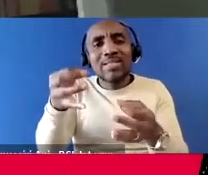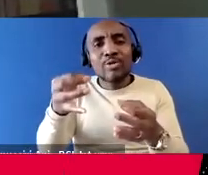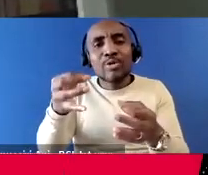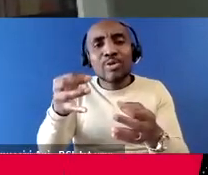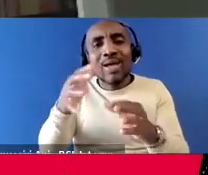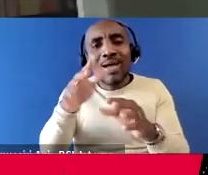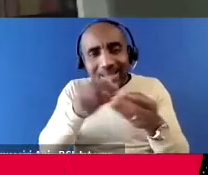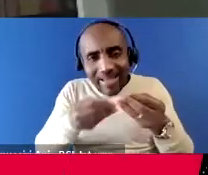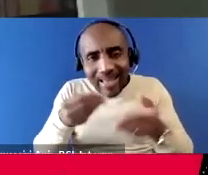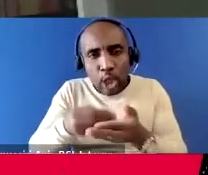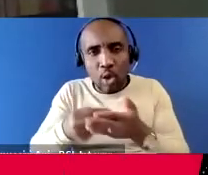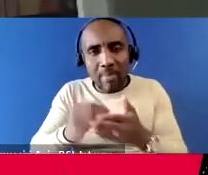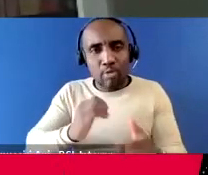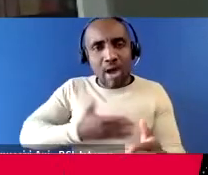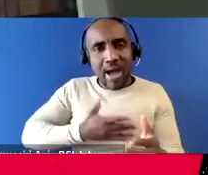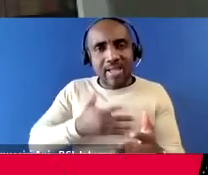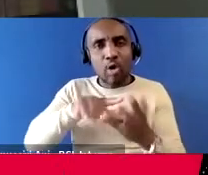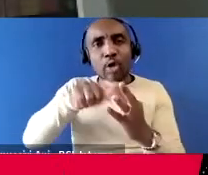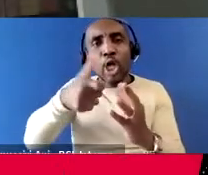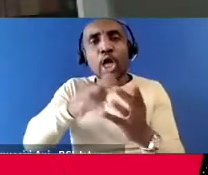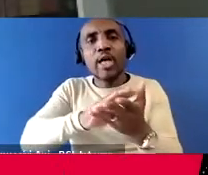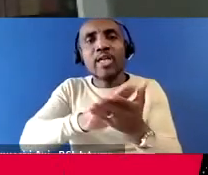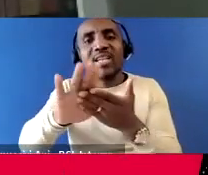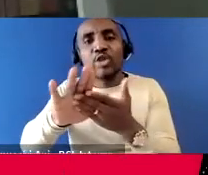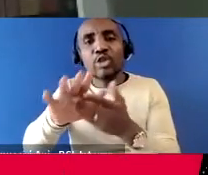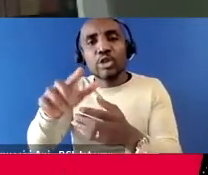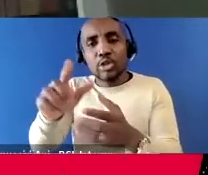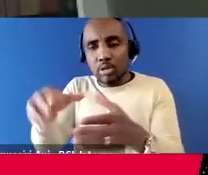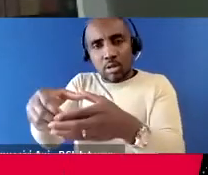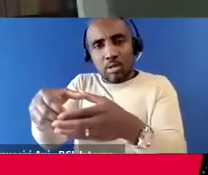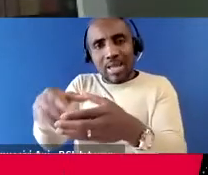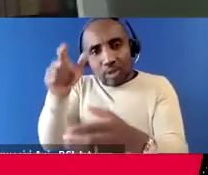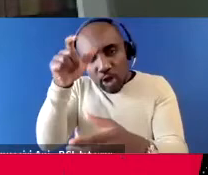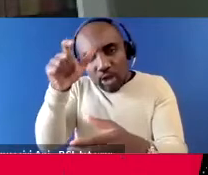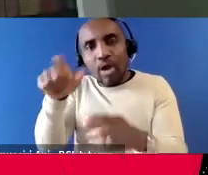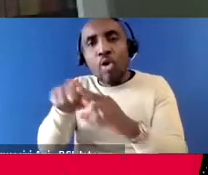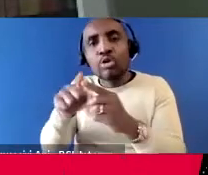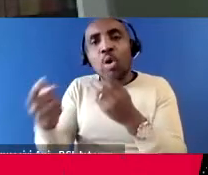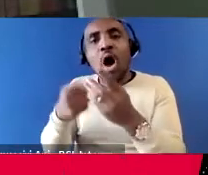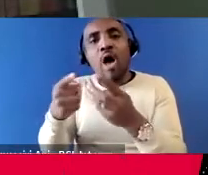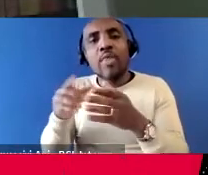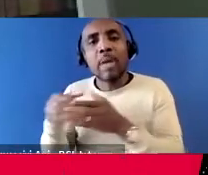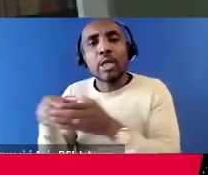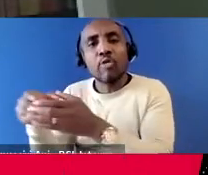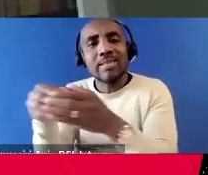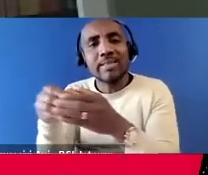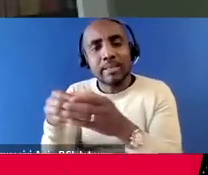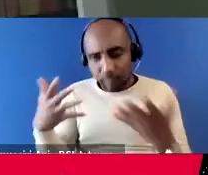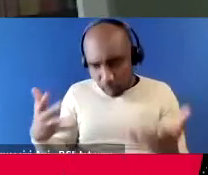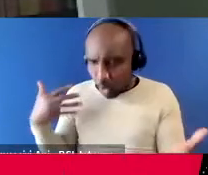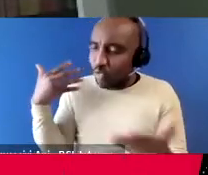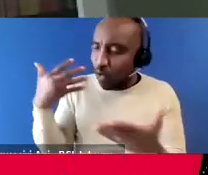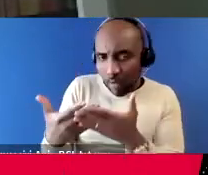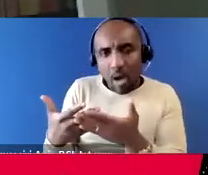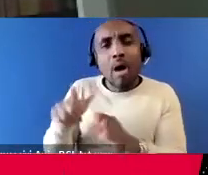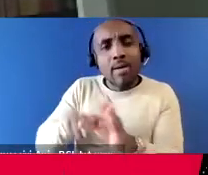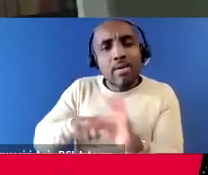Kurds and wider minorities. And so we've been campaigning for many